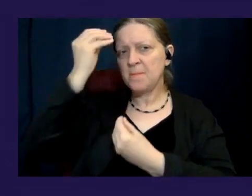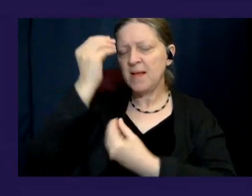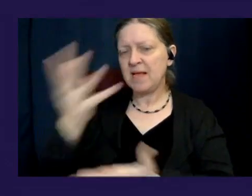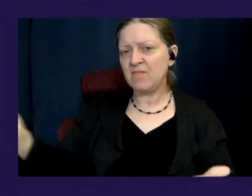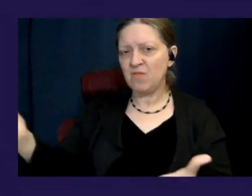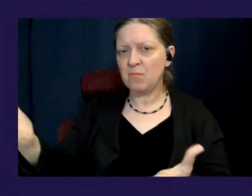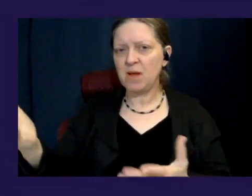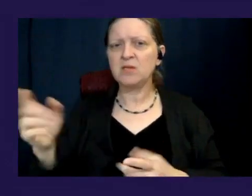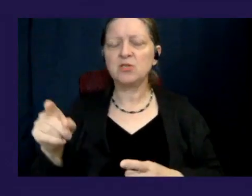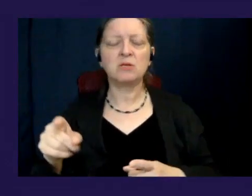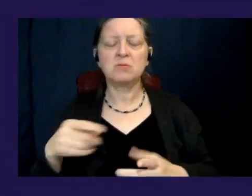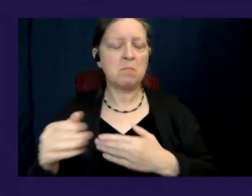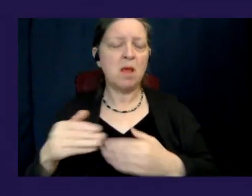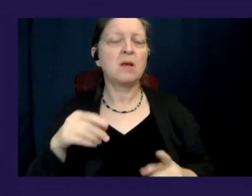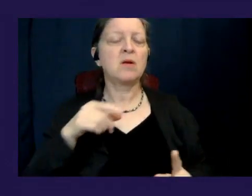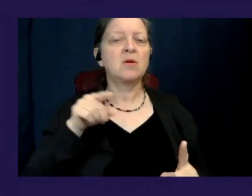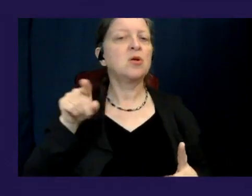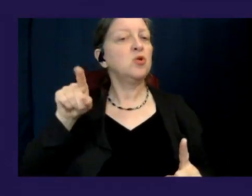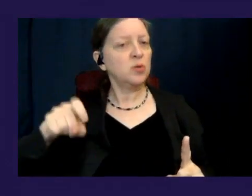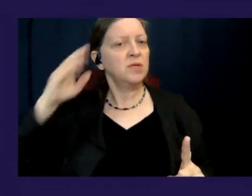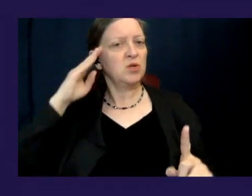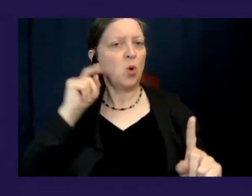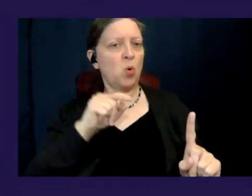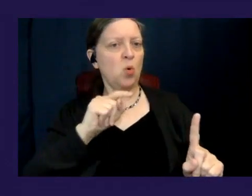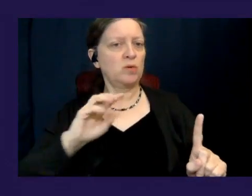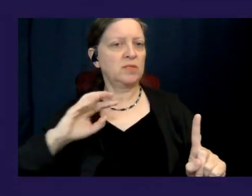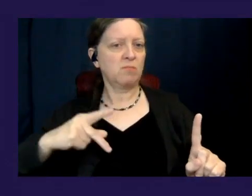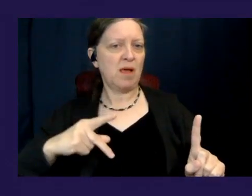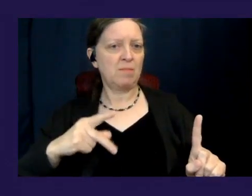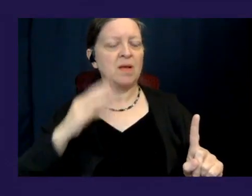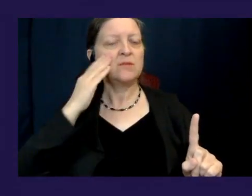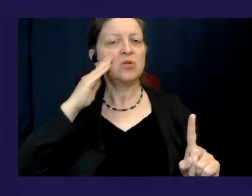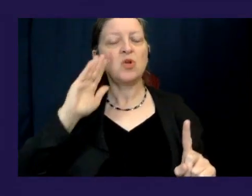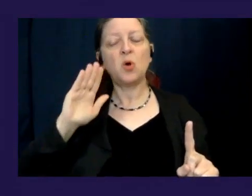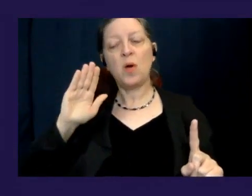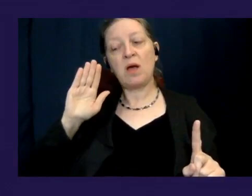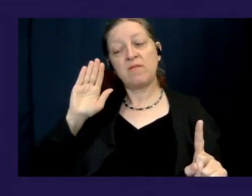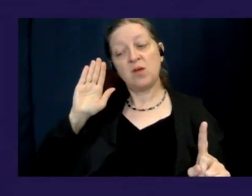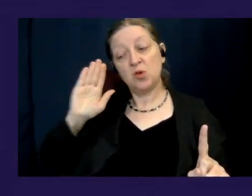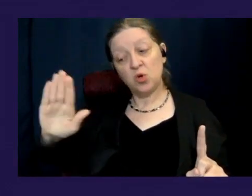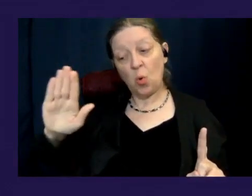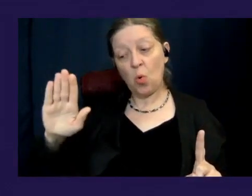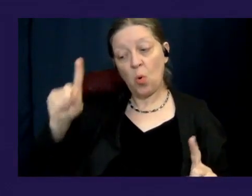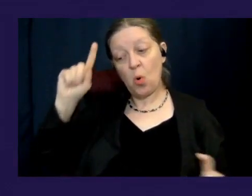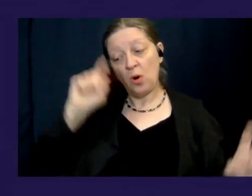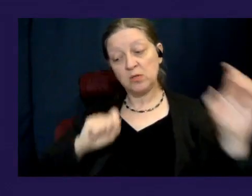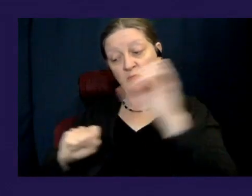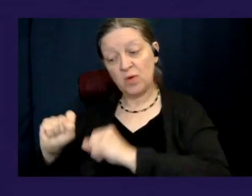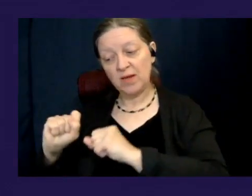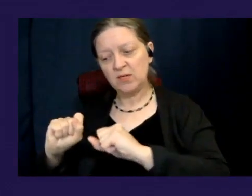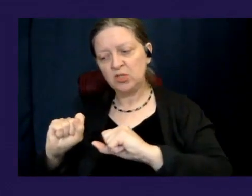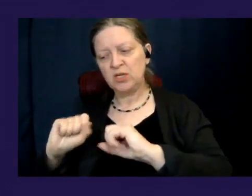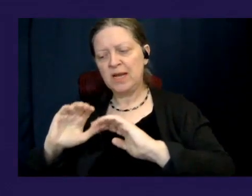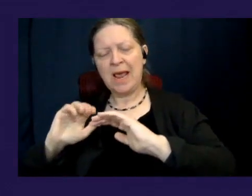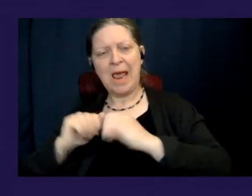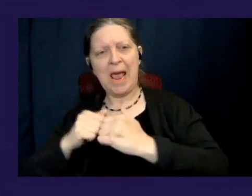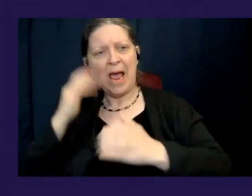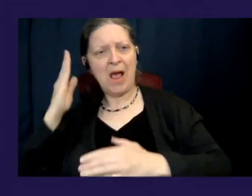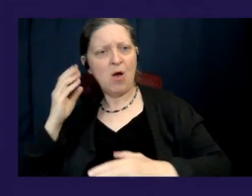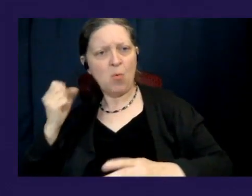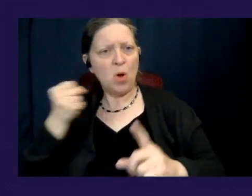feel, in order to know what will be the impact of when you intervene, and also to measure